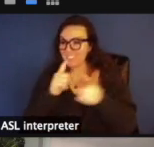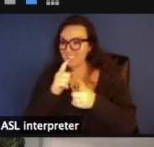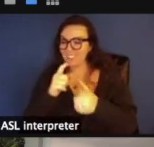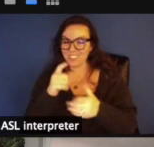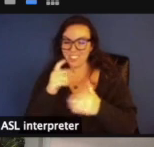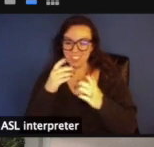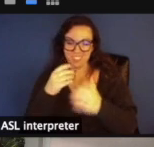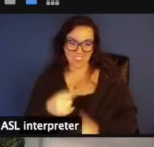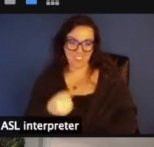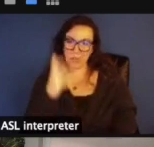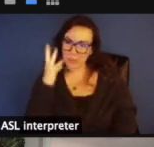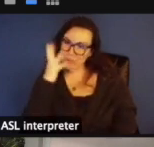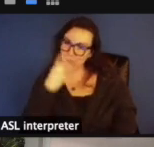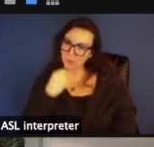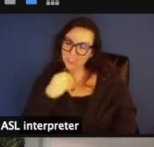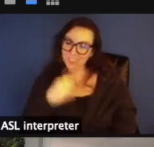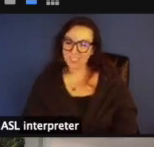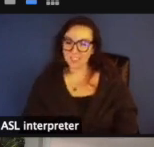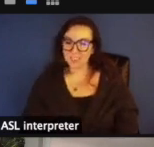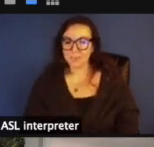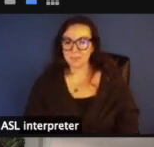This is pretty. And